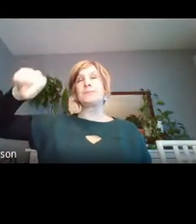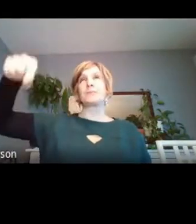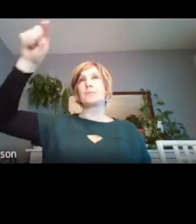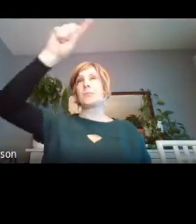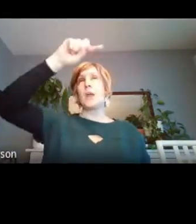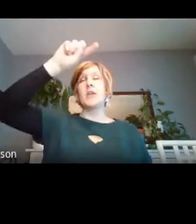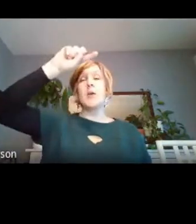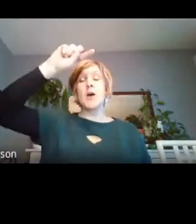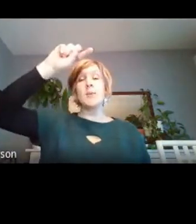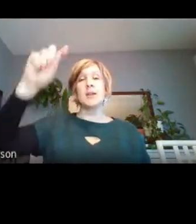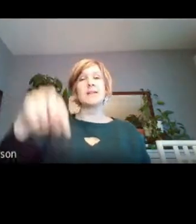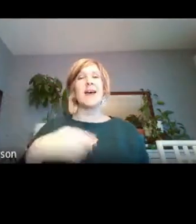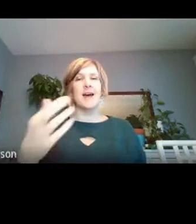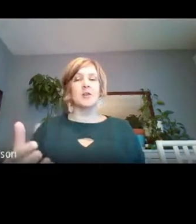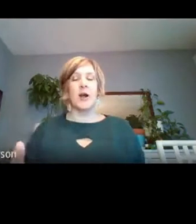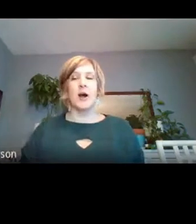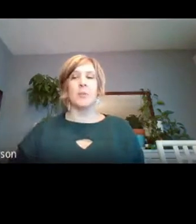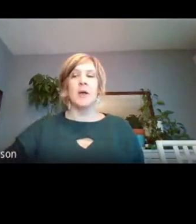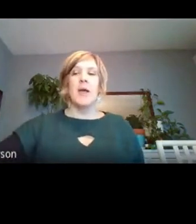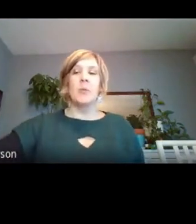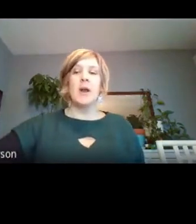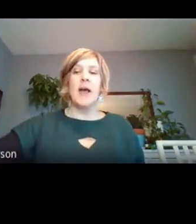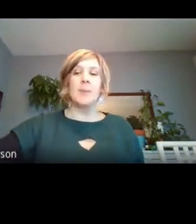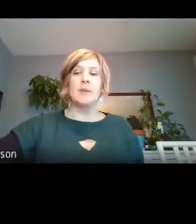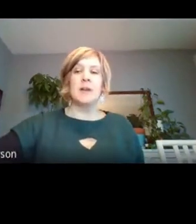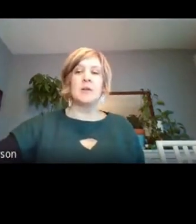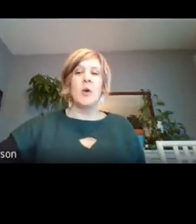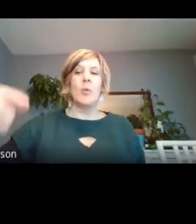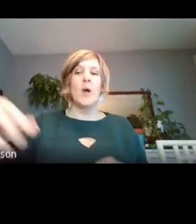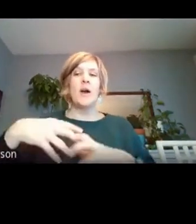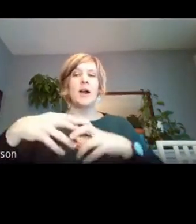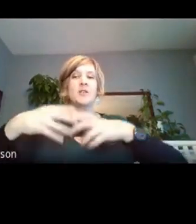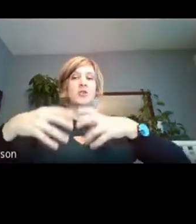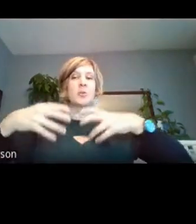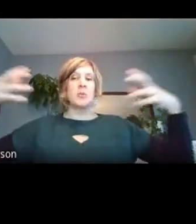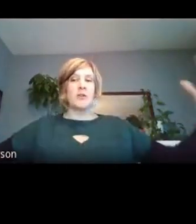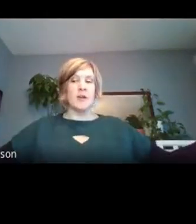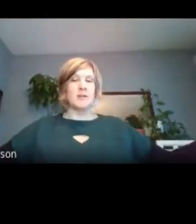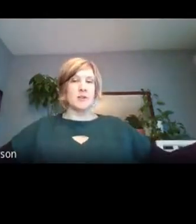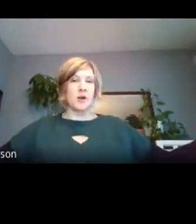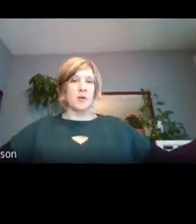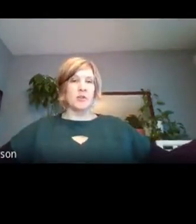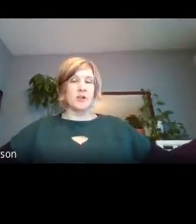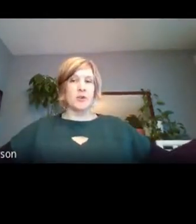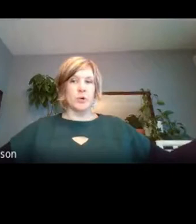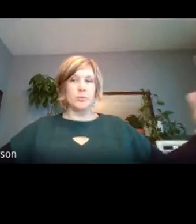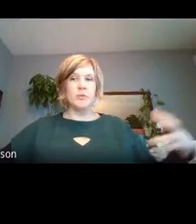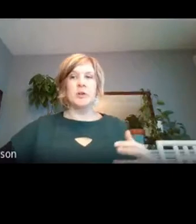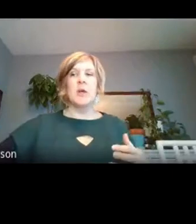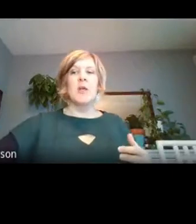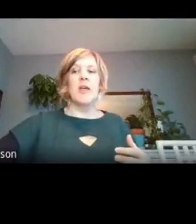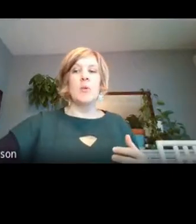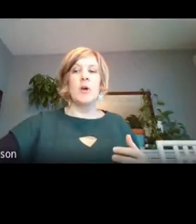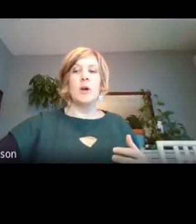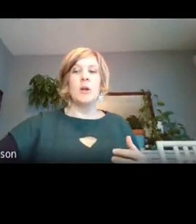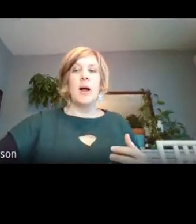room and the other option is ask for help and what happens is when i distribute my friends to different to different rooms